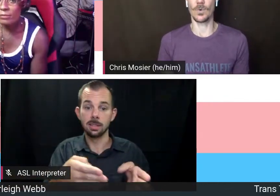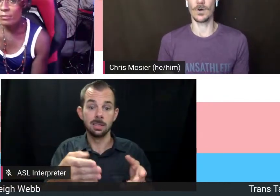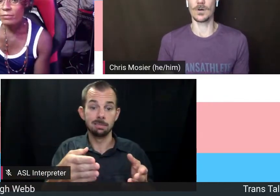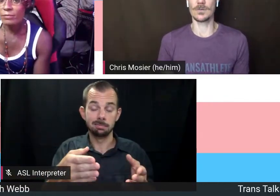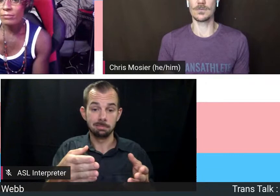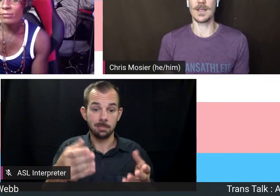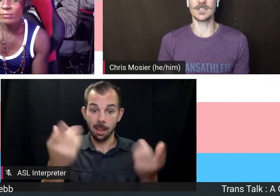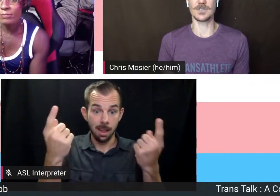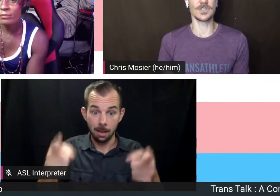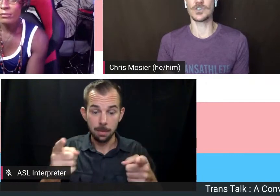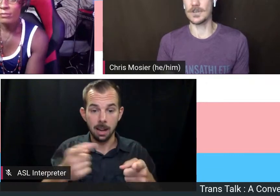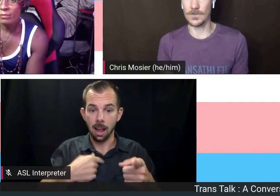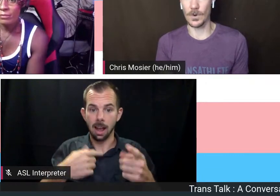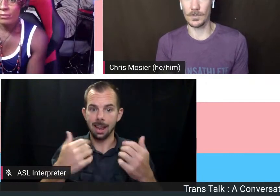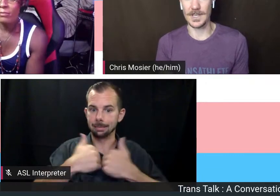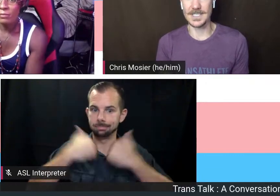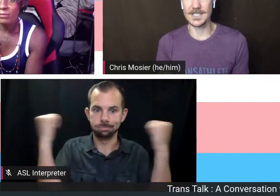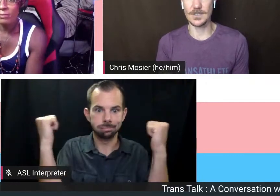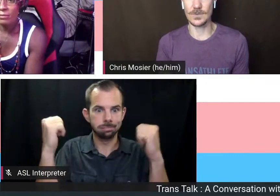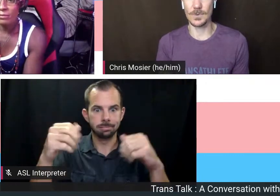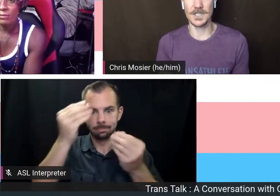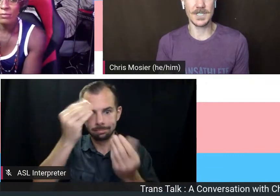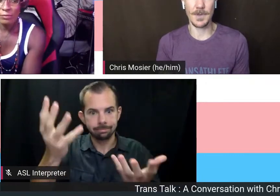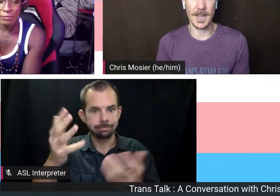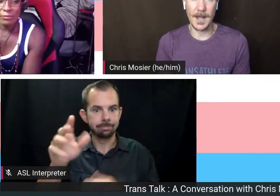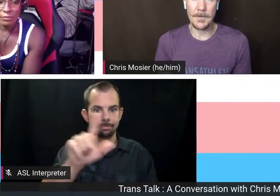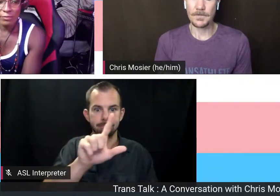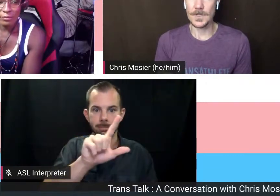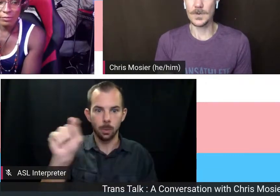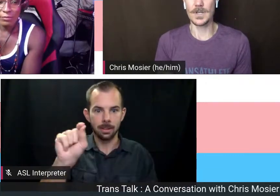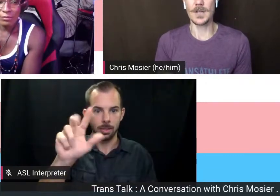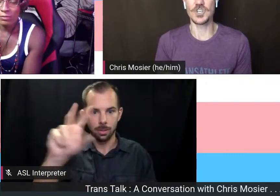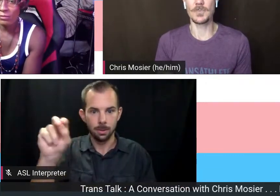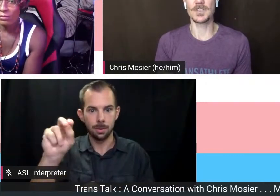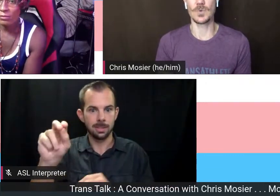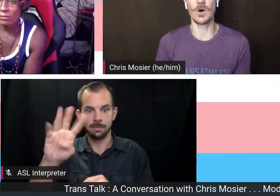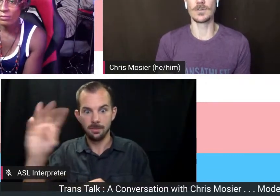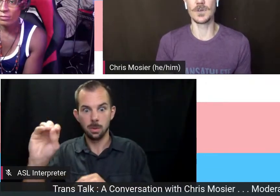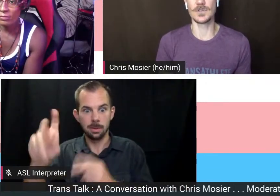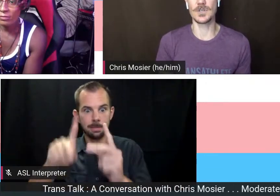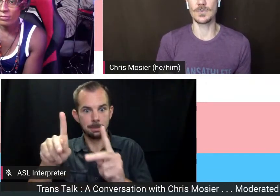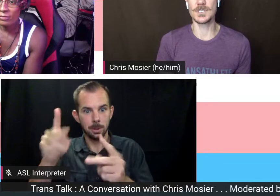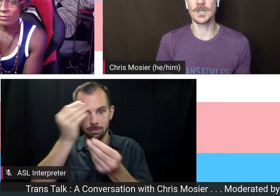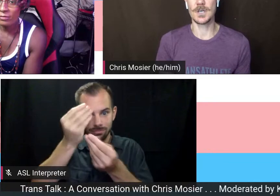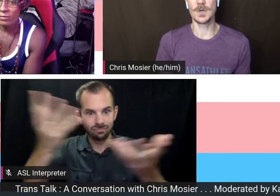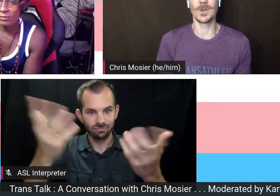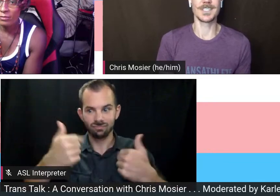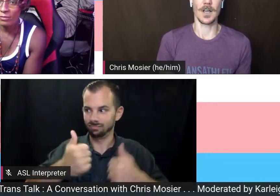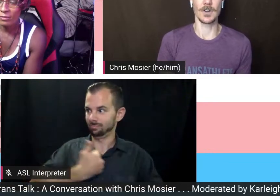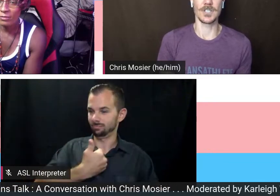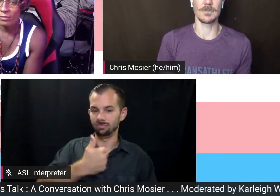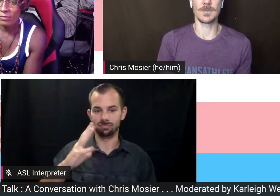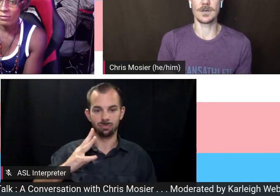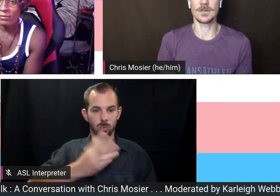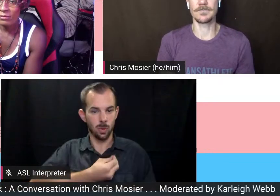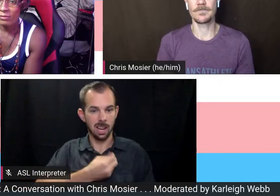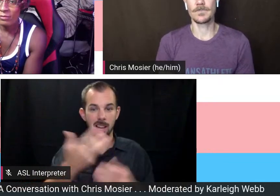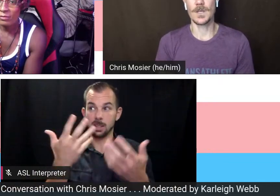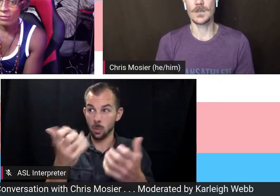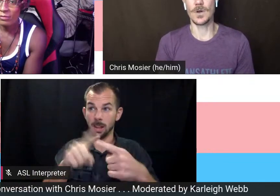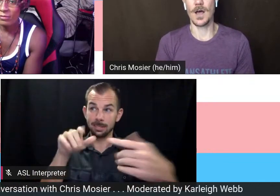searching for answers, searching for a place to participate, and jumping through all of those hoops was